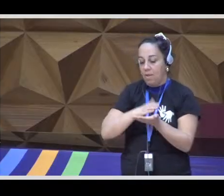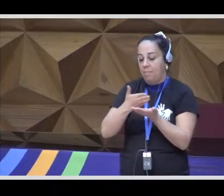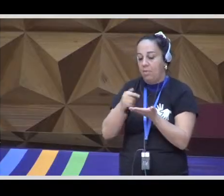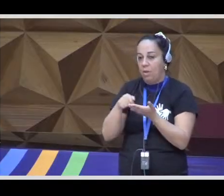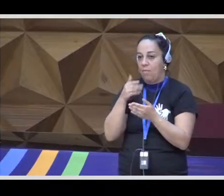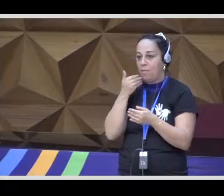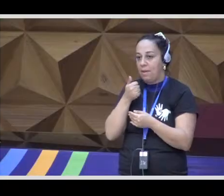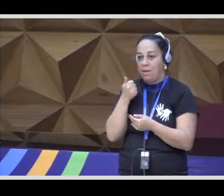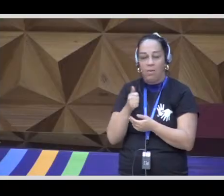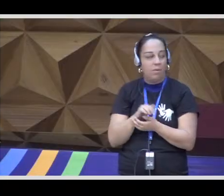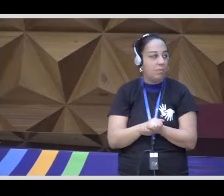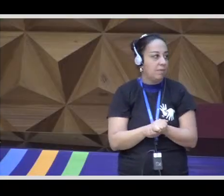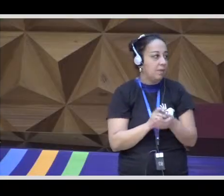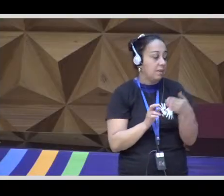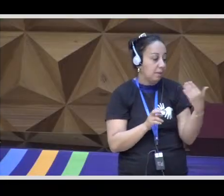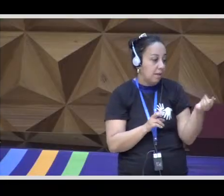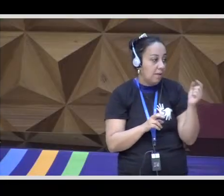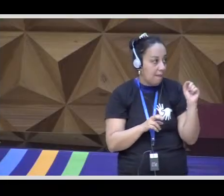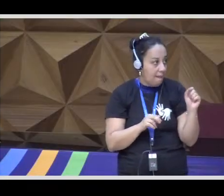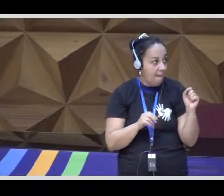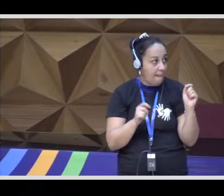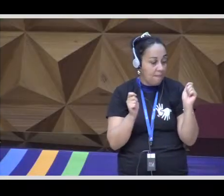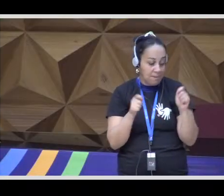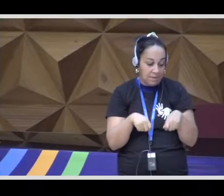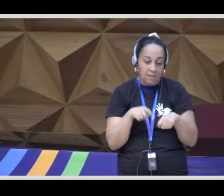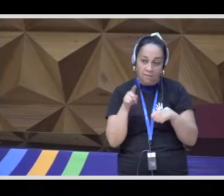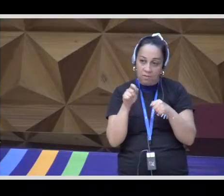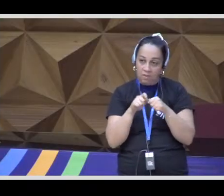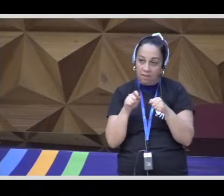allows you to do some of the things I've been talking about if you can make it work.